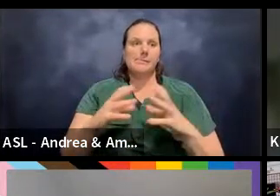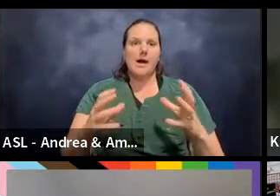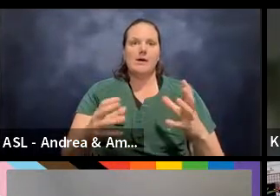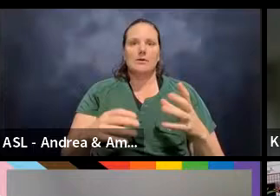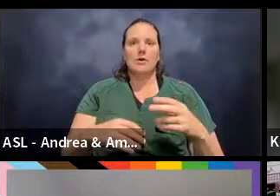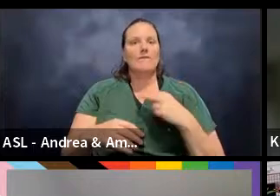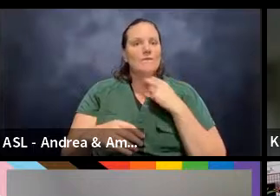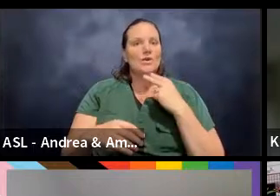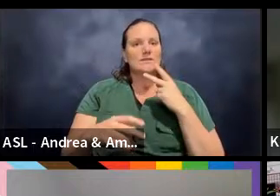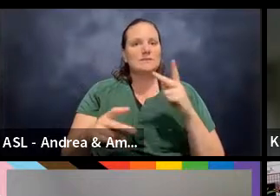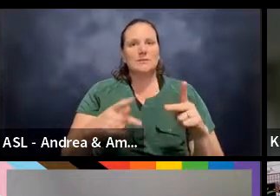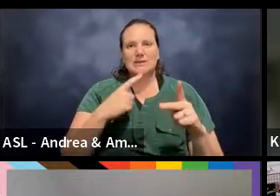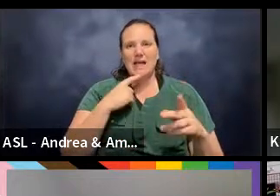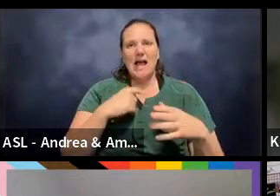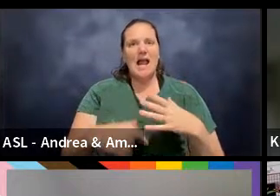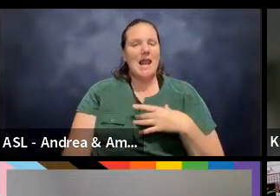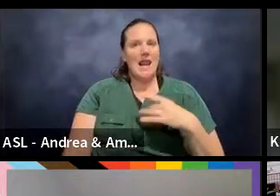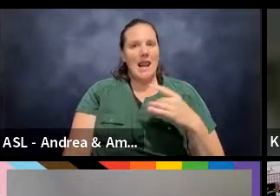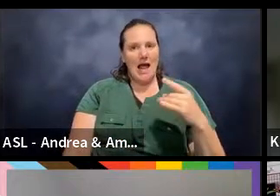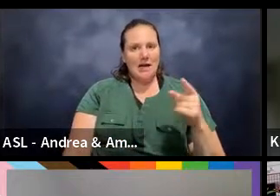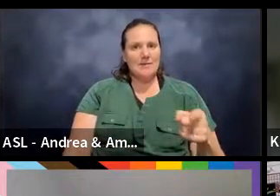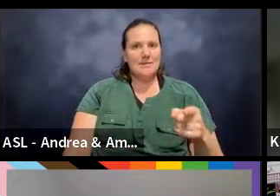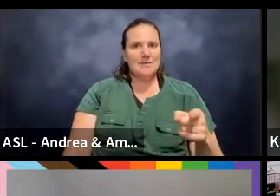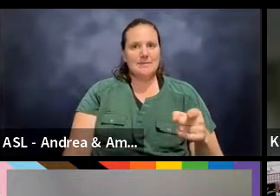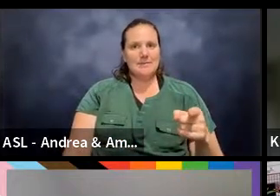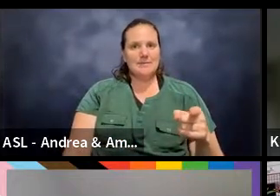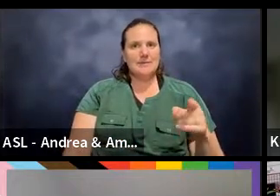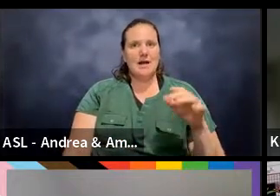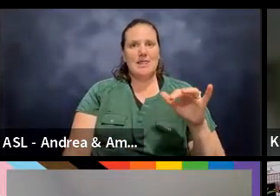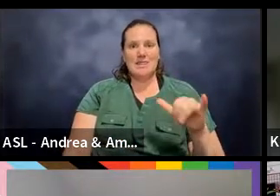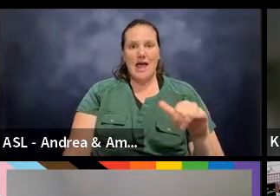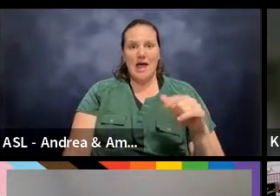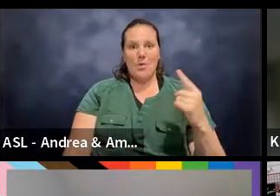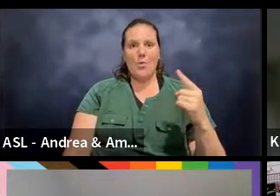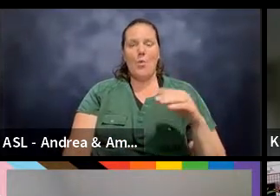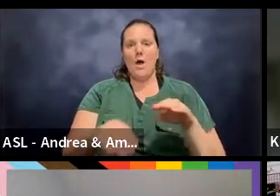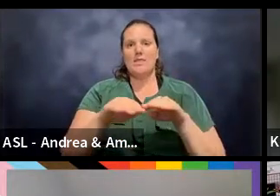voices that say, I like a single level